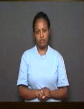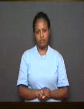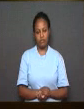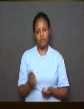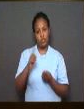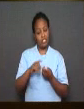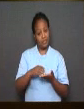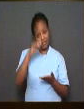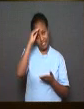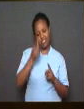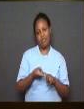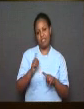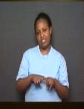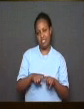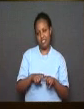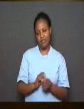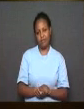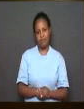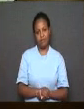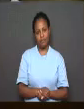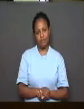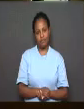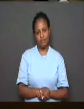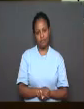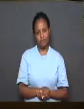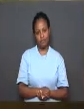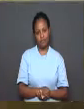Let's get back to our lesson.